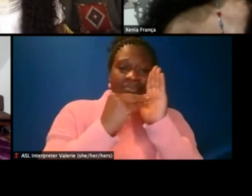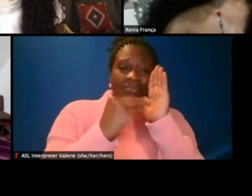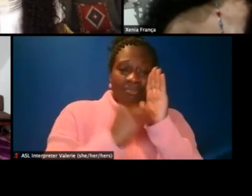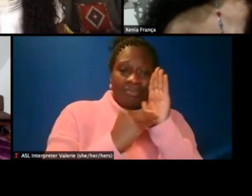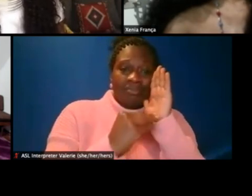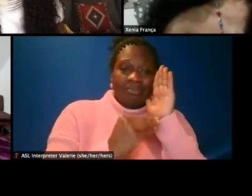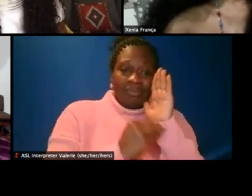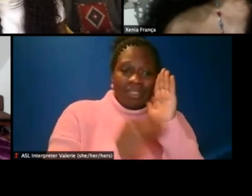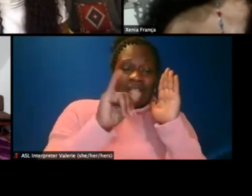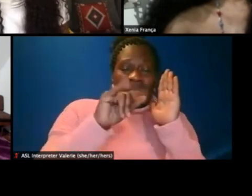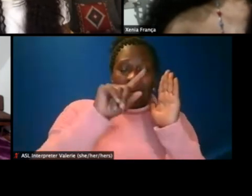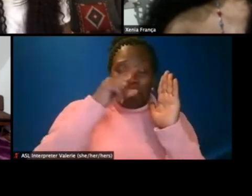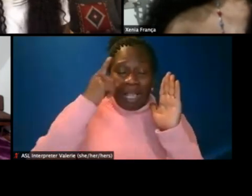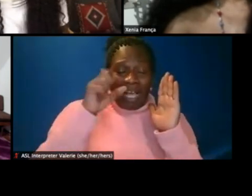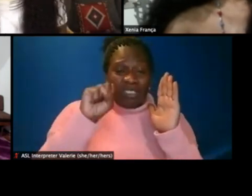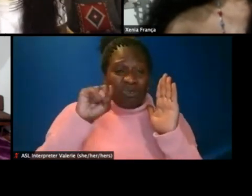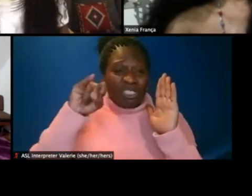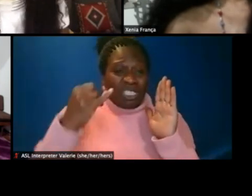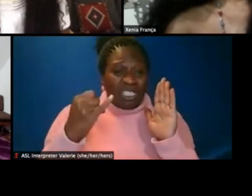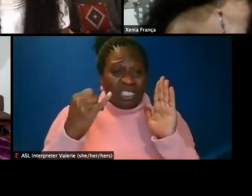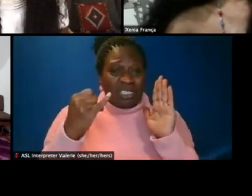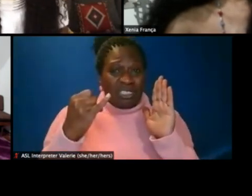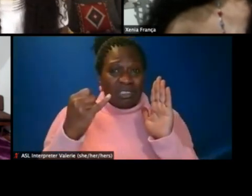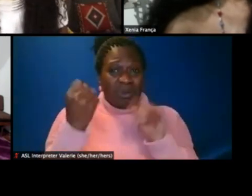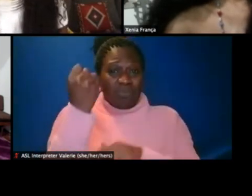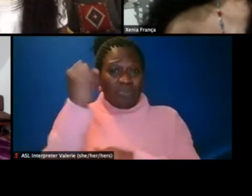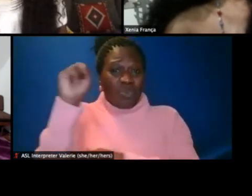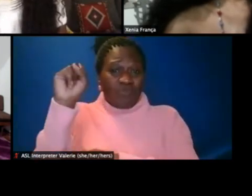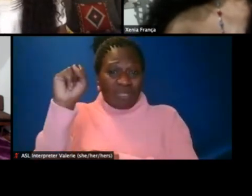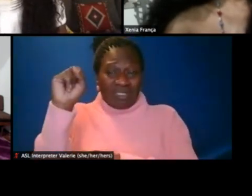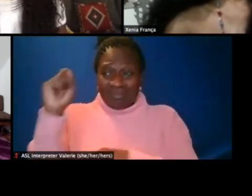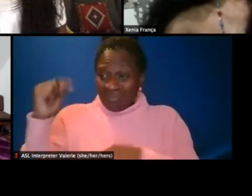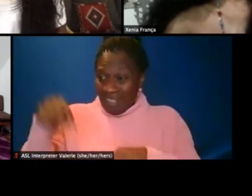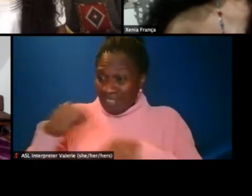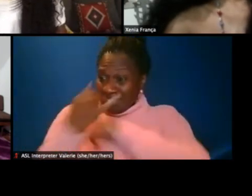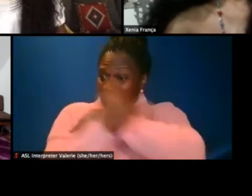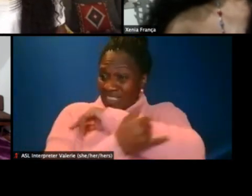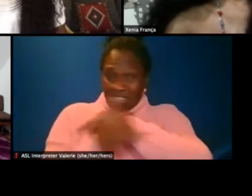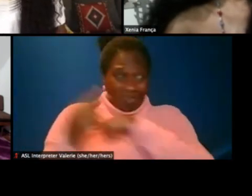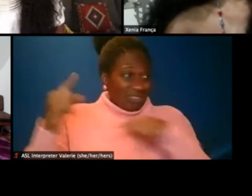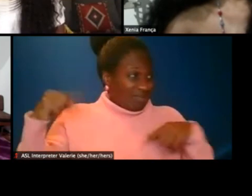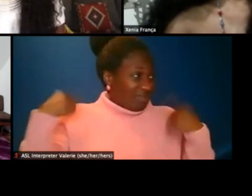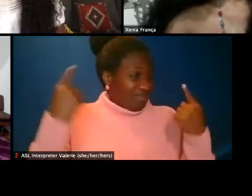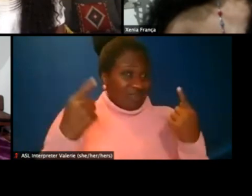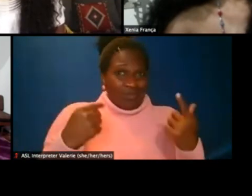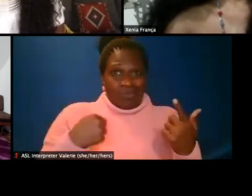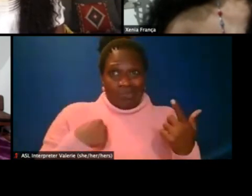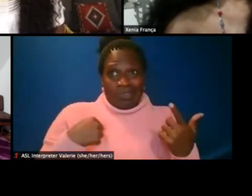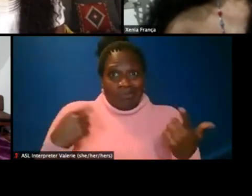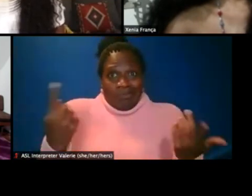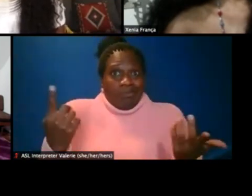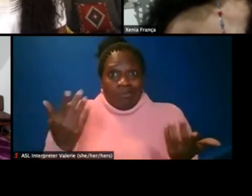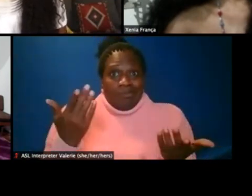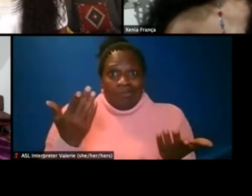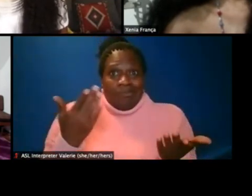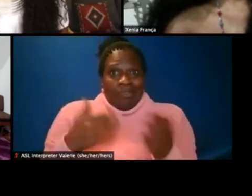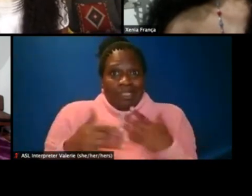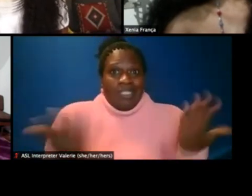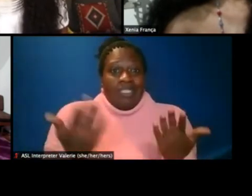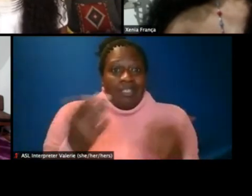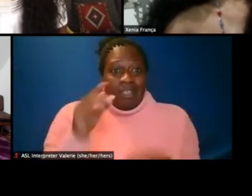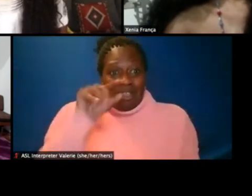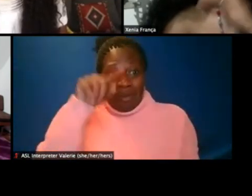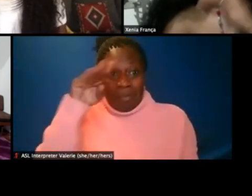social justice movements in this country since we got here, be it the Black